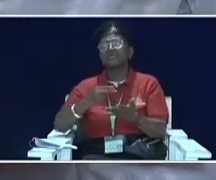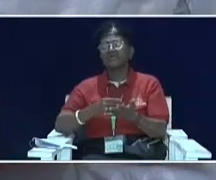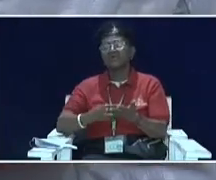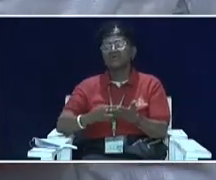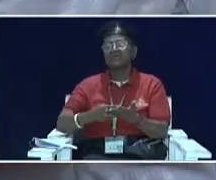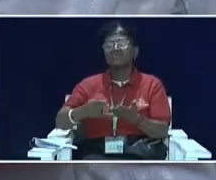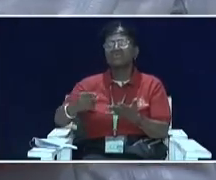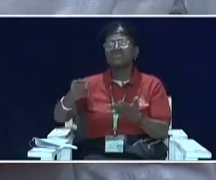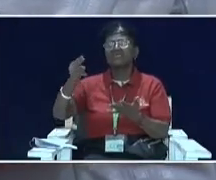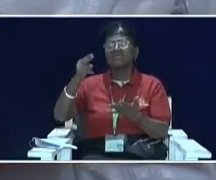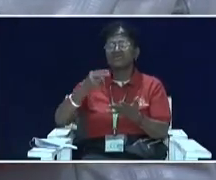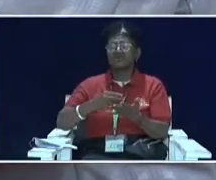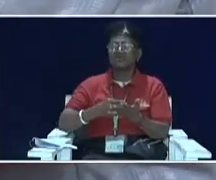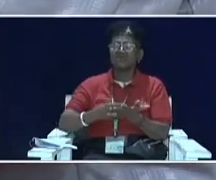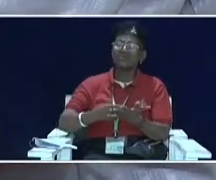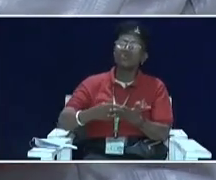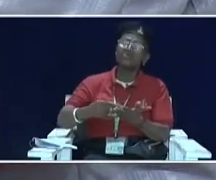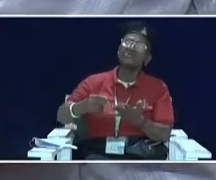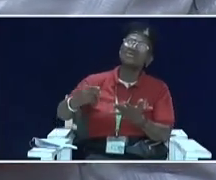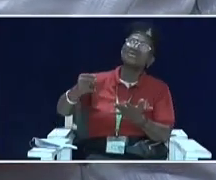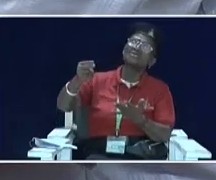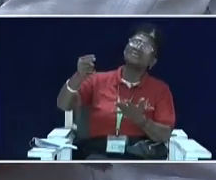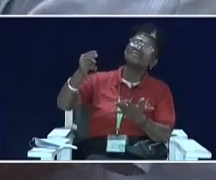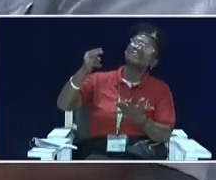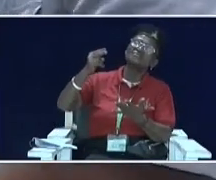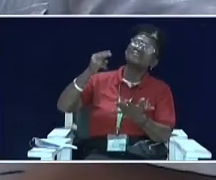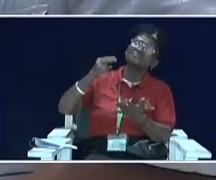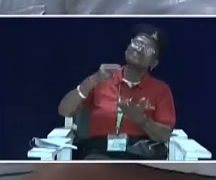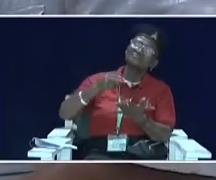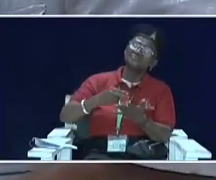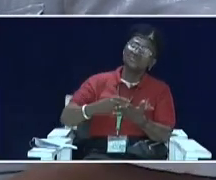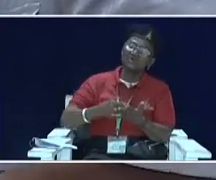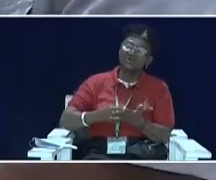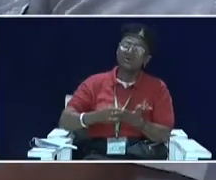Holy, holy, holy,